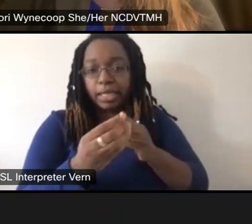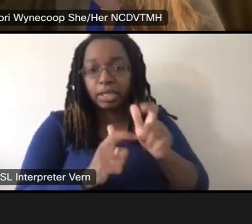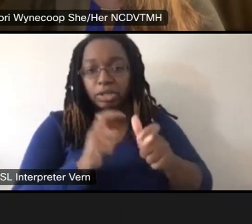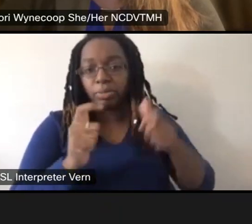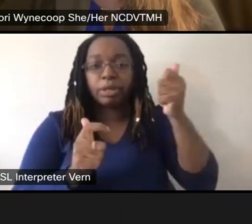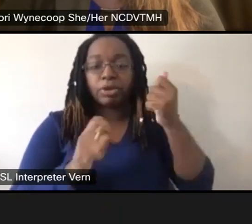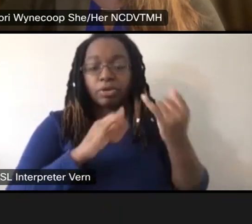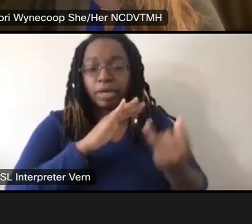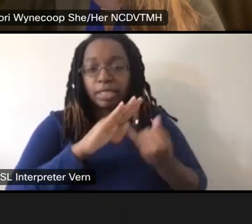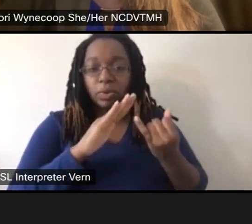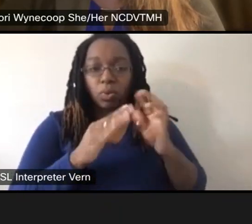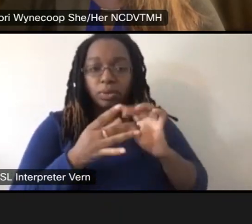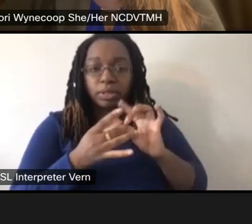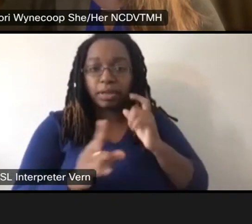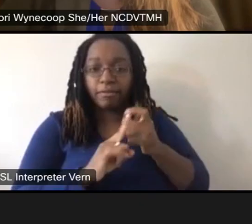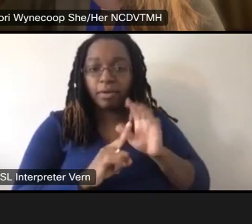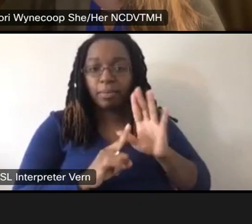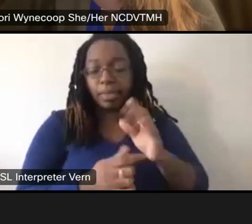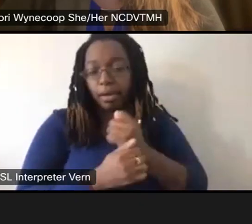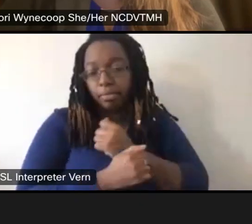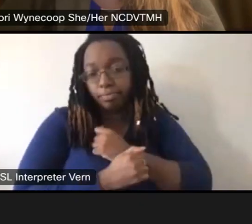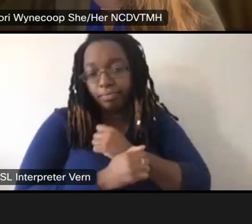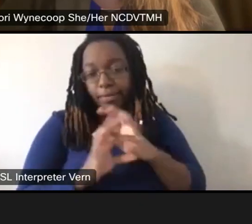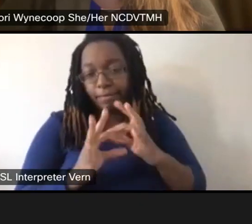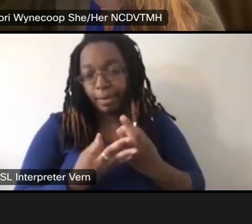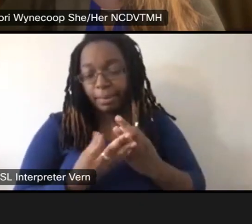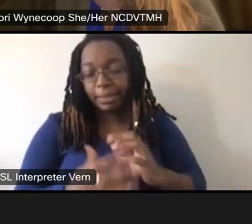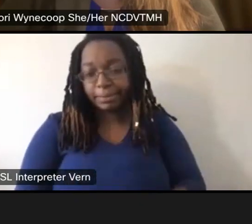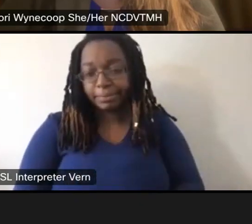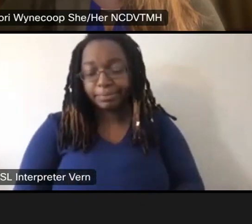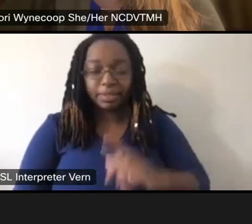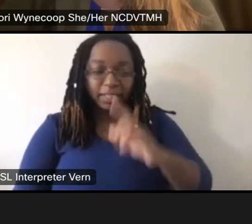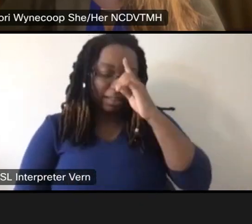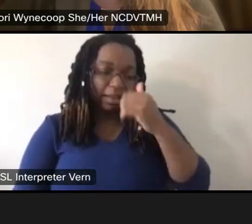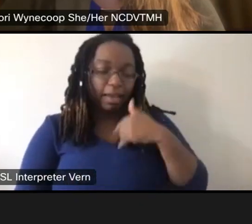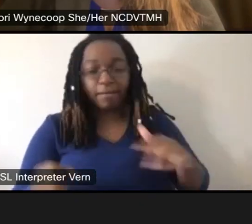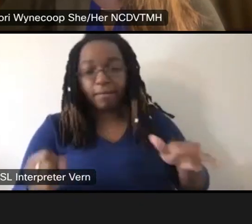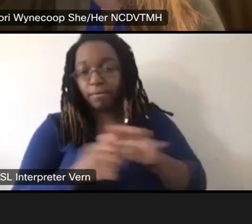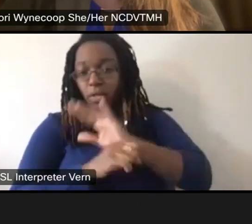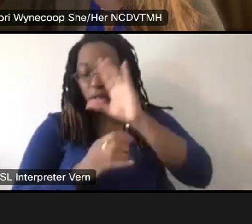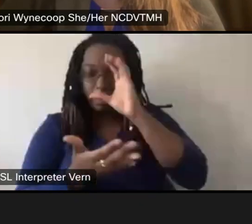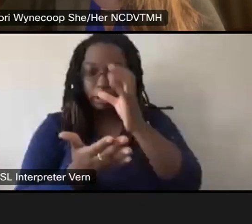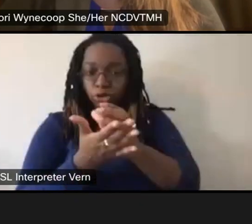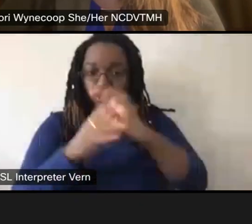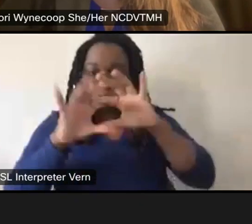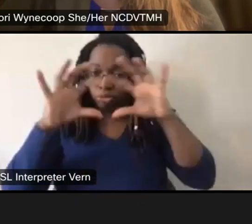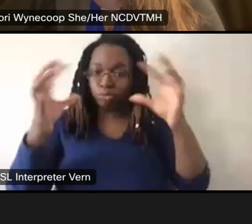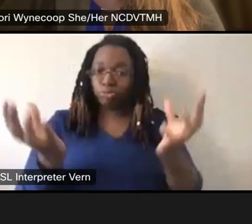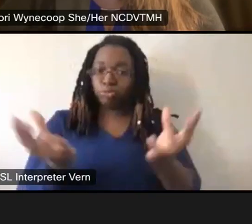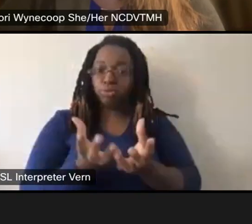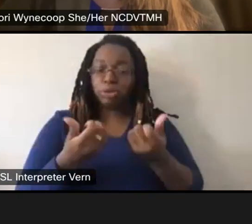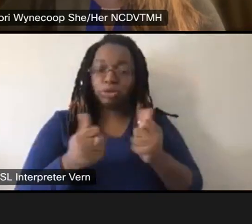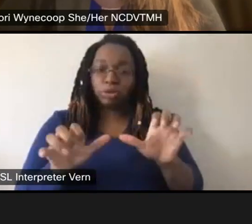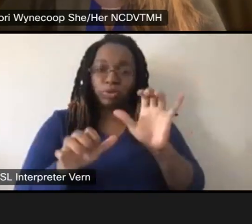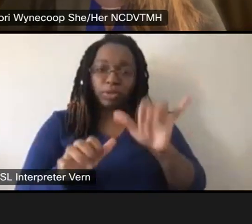loved ones. So it's like, I think bringing in like this really holistic picture and doing that organizational assessment